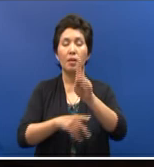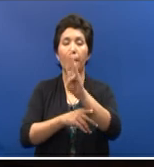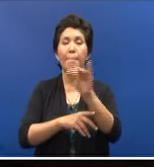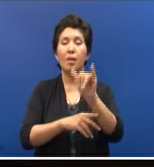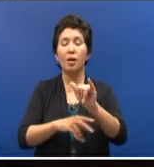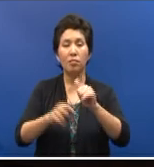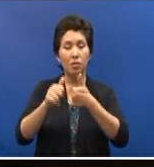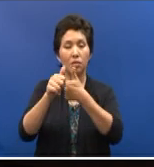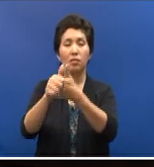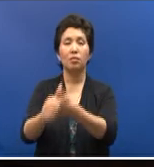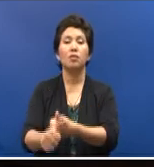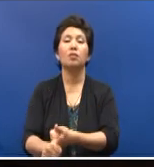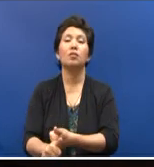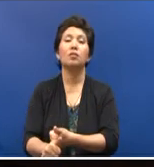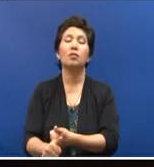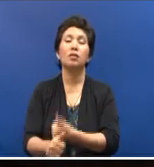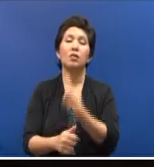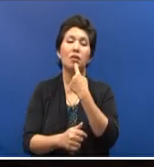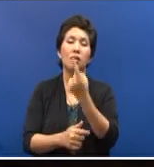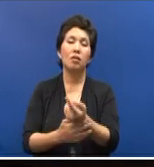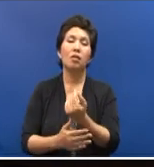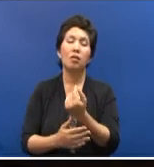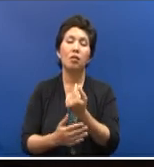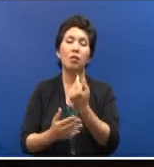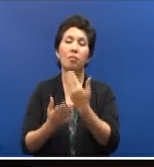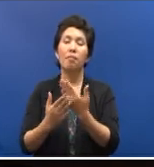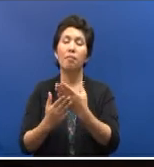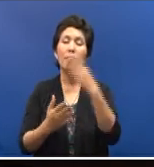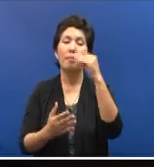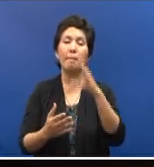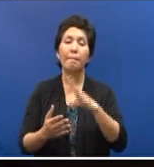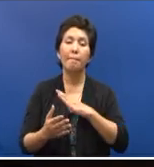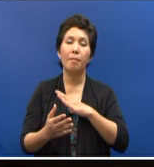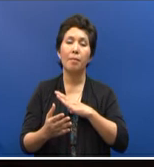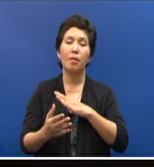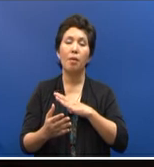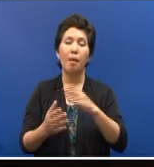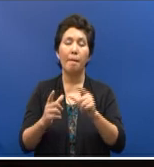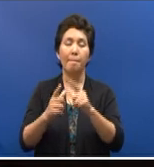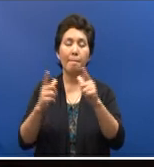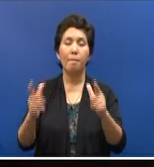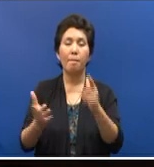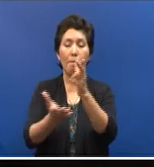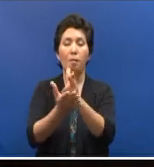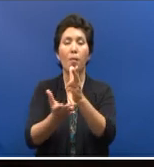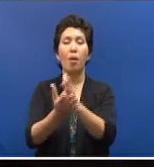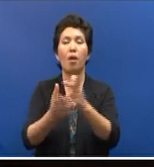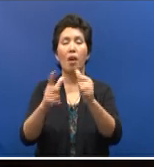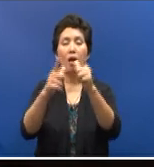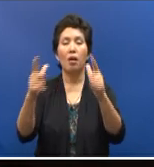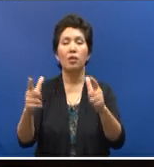referring to, for example, just now we have mentioned about the big man, tribute, potlatch. Okay.